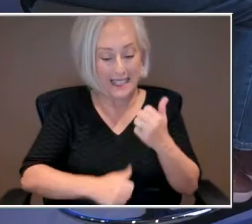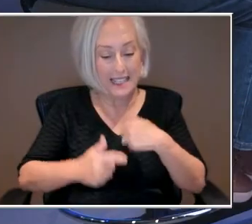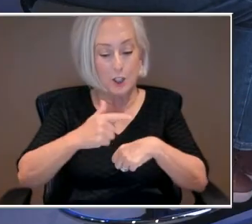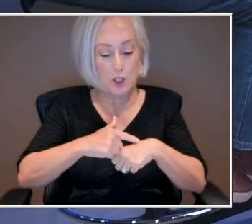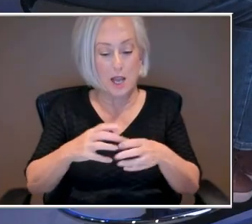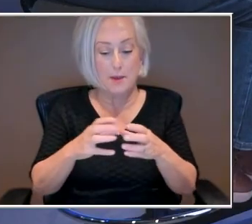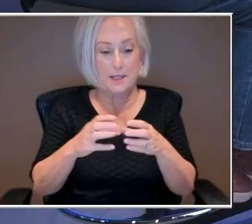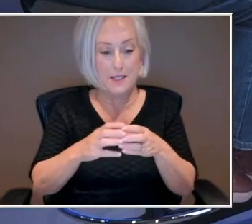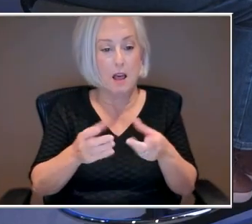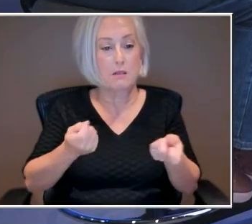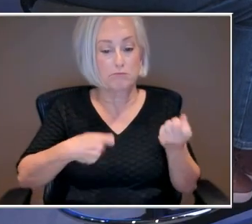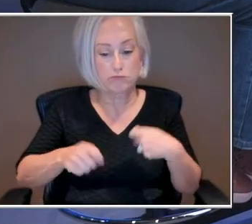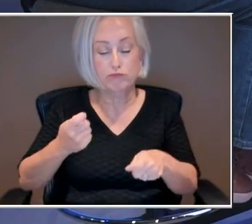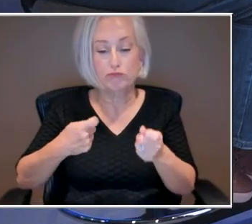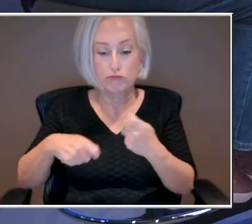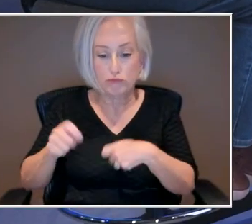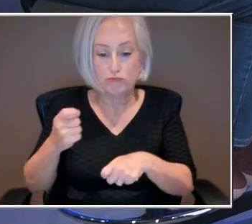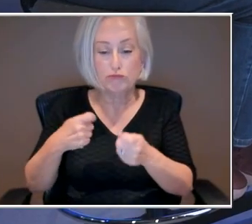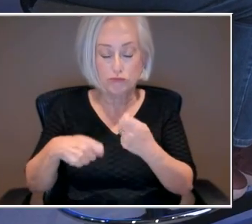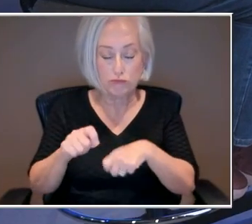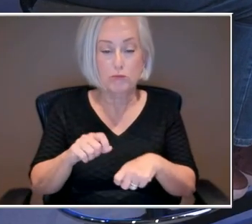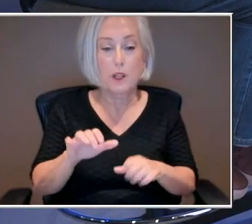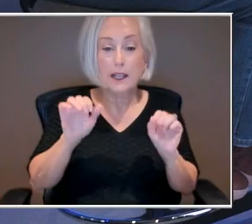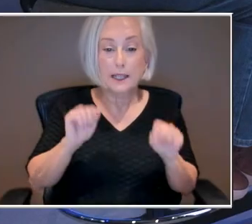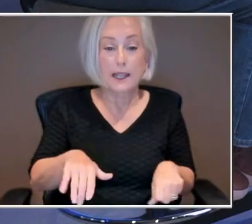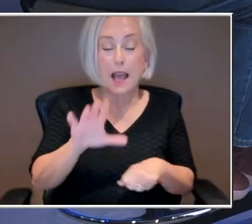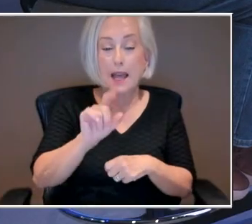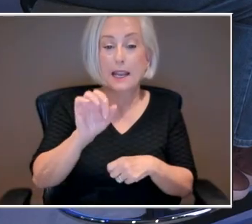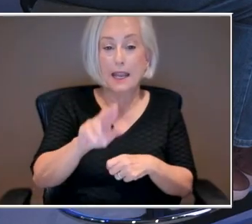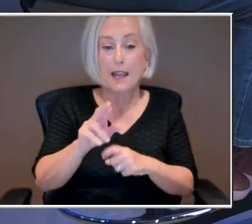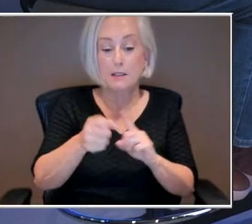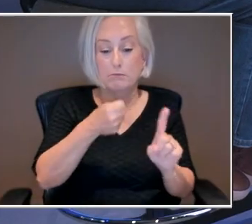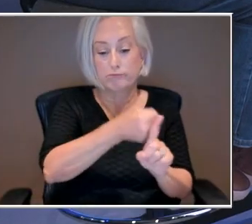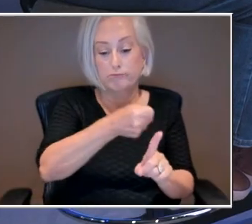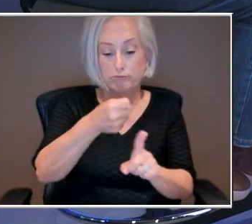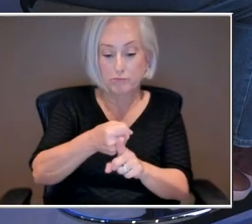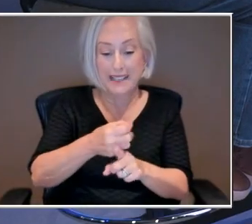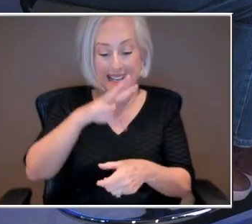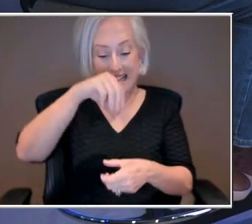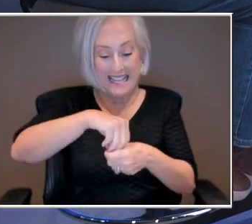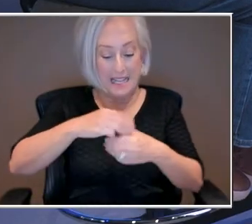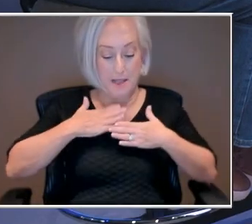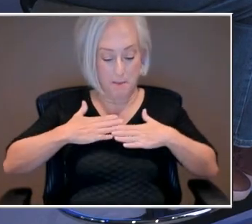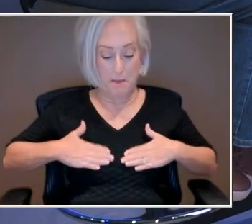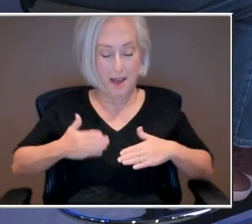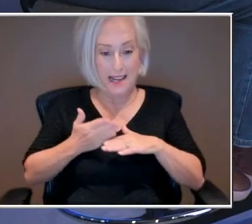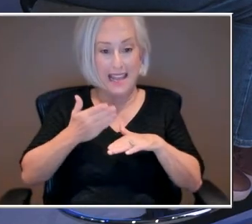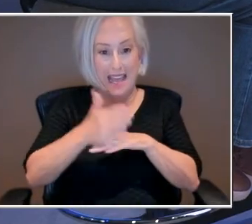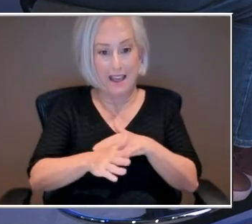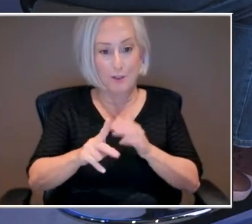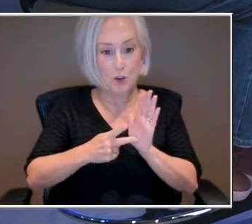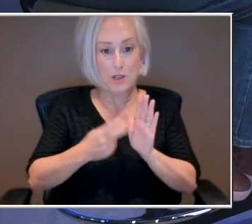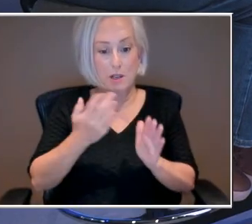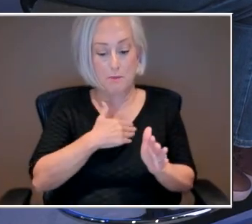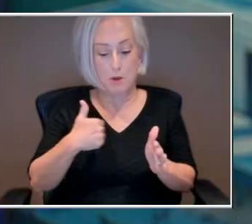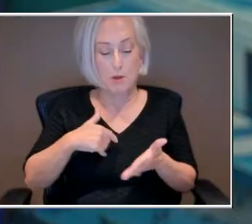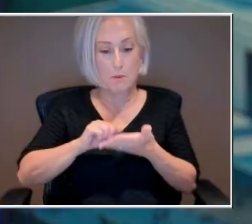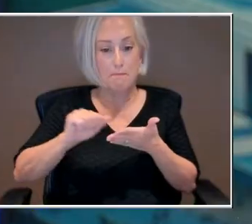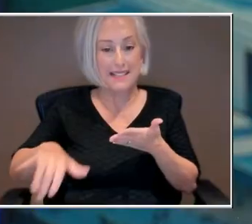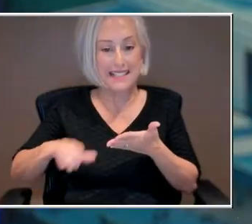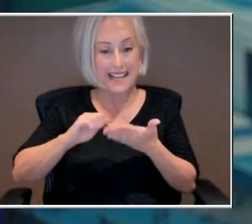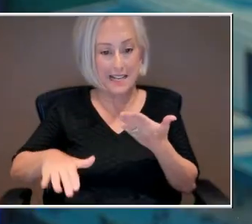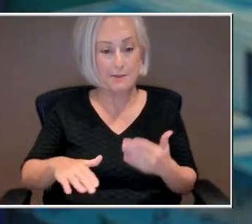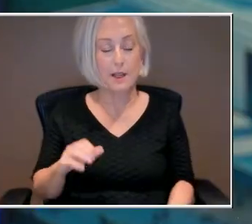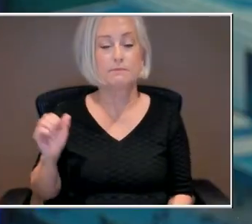know, can the cancer come back in other places in the body even after a double mastectomy? Yes. So that